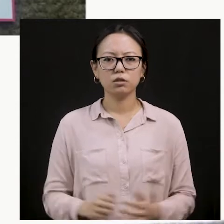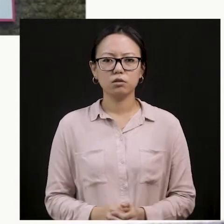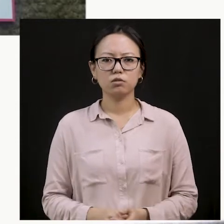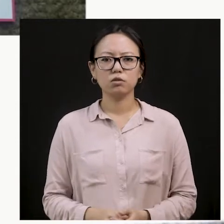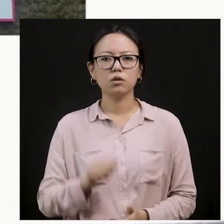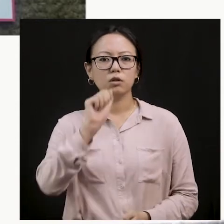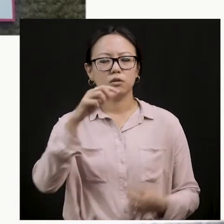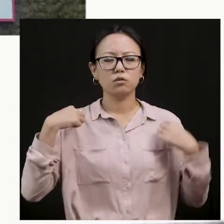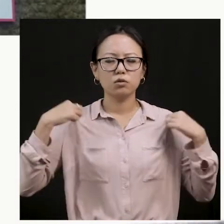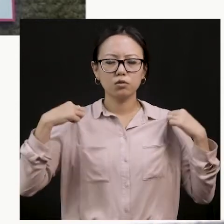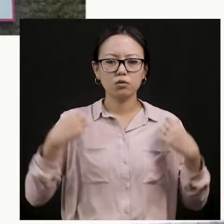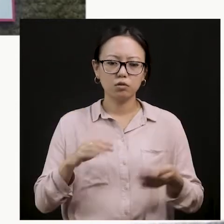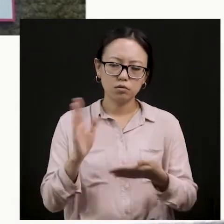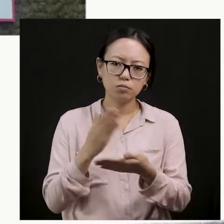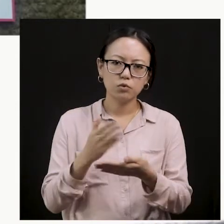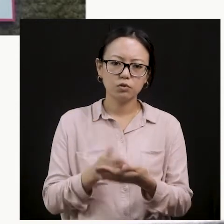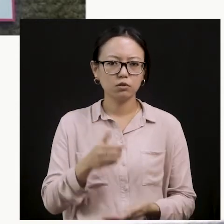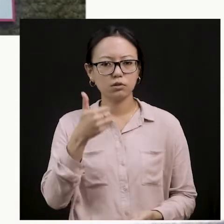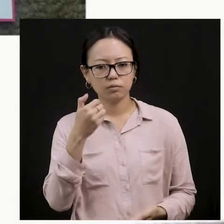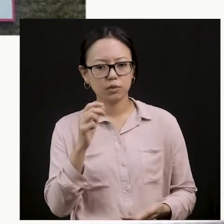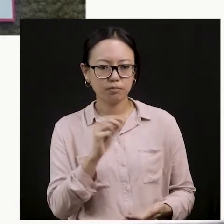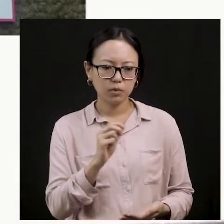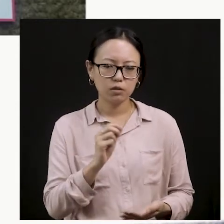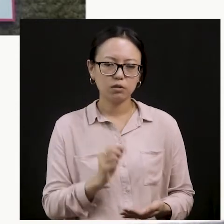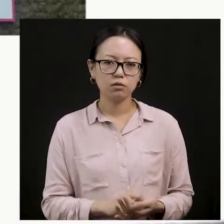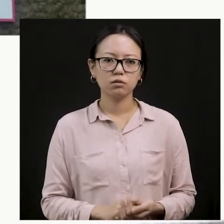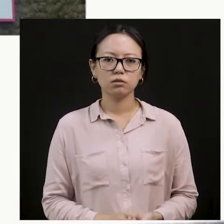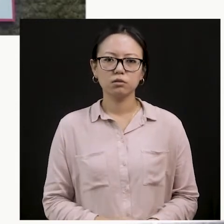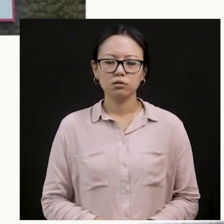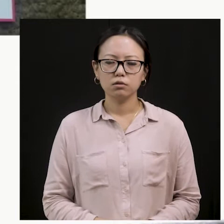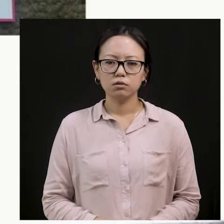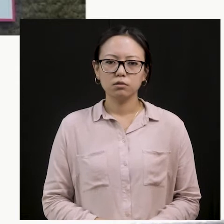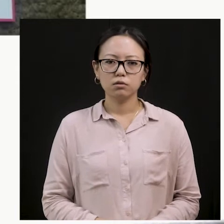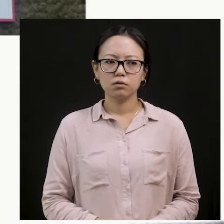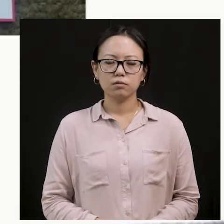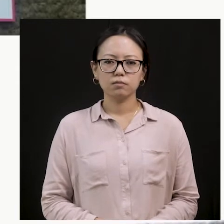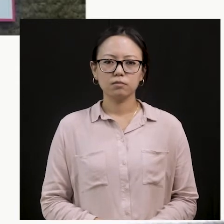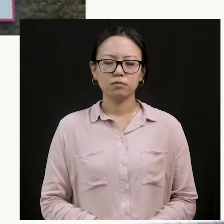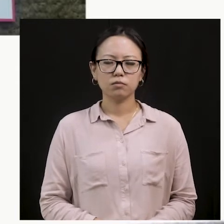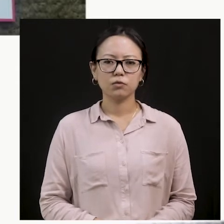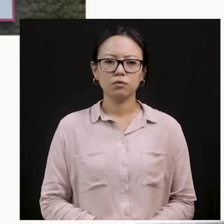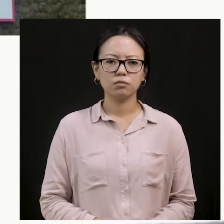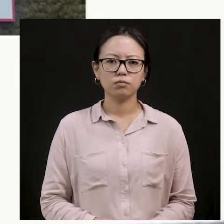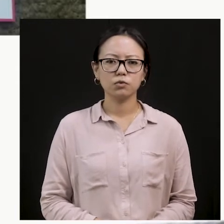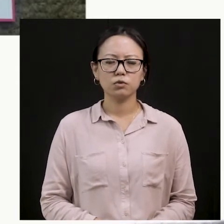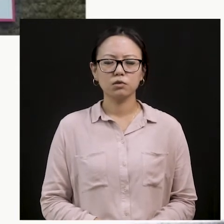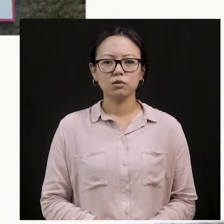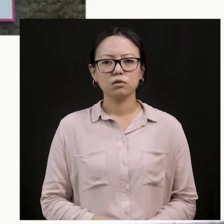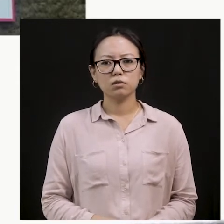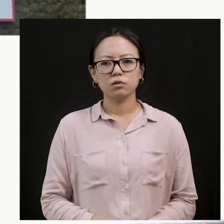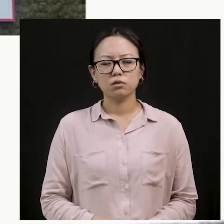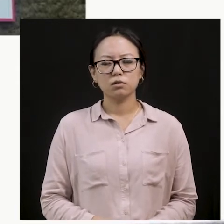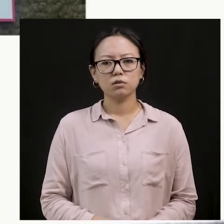Your clothes, your books, your pen, your pencils. So all the things,